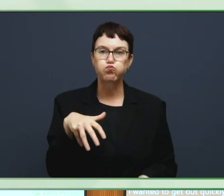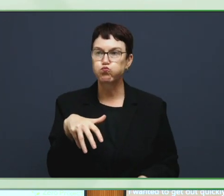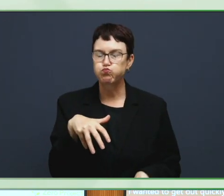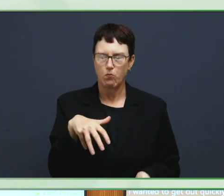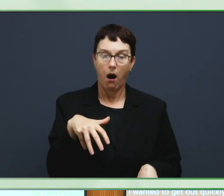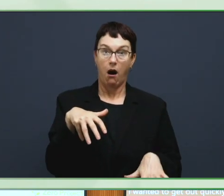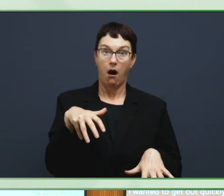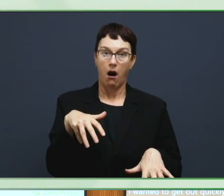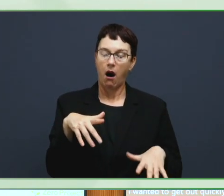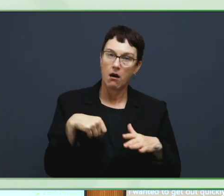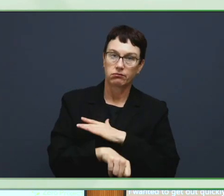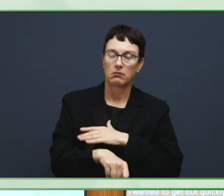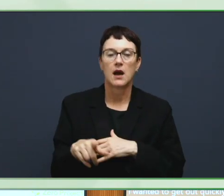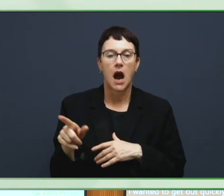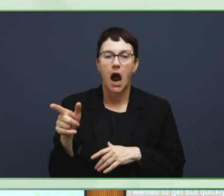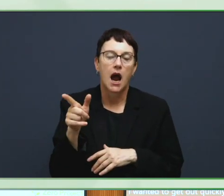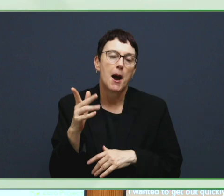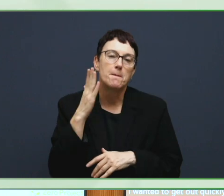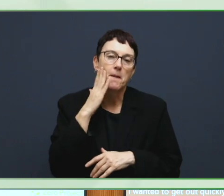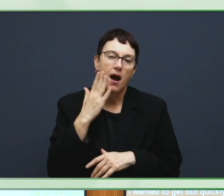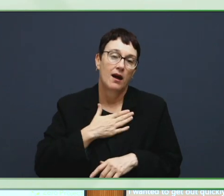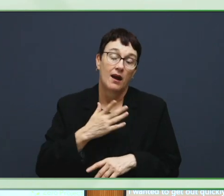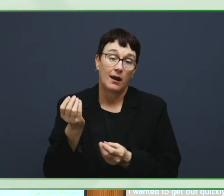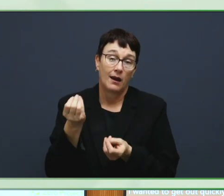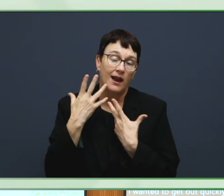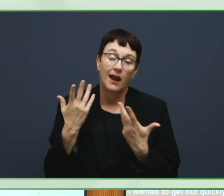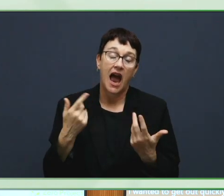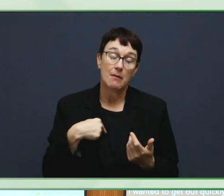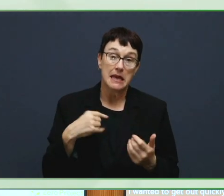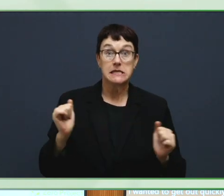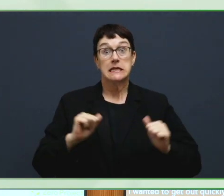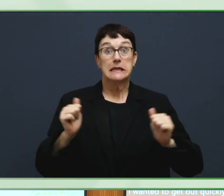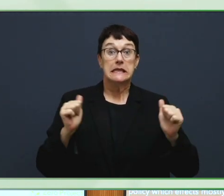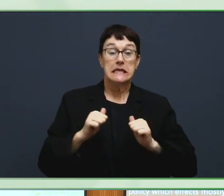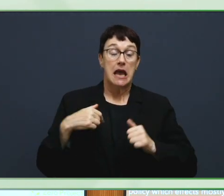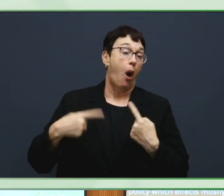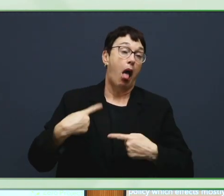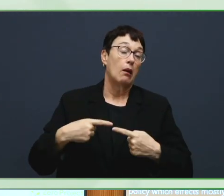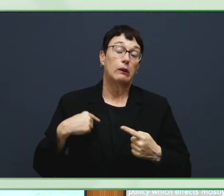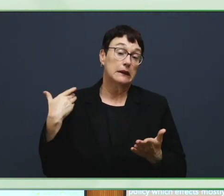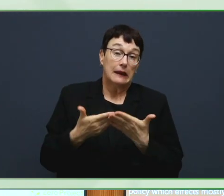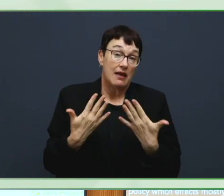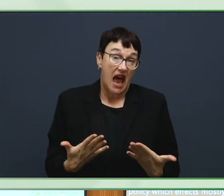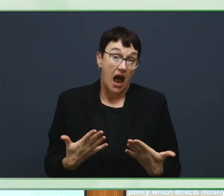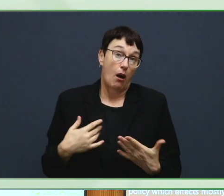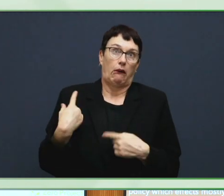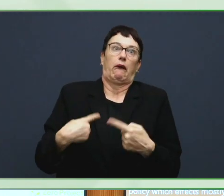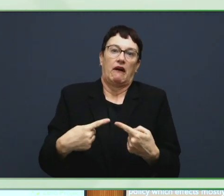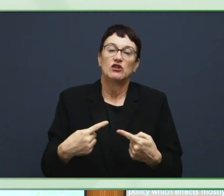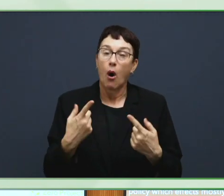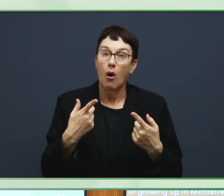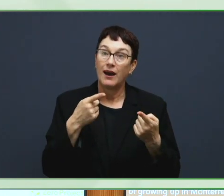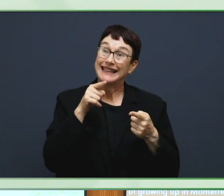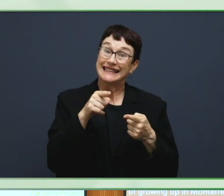affects mostly my ability to walk. But the fortune of growing up in Monterrey, Mexico, for those of you who know your